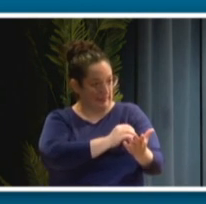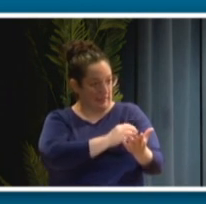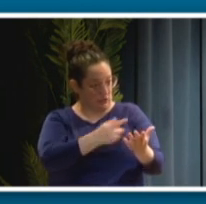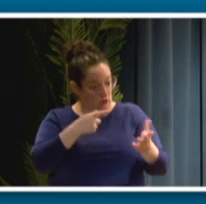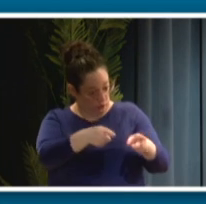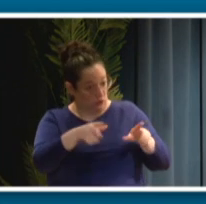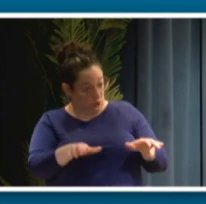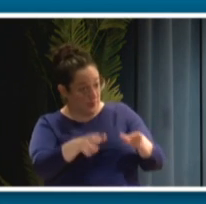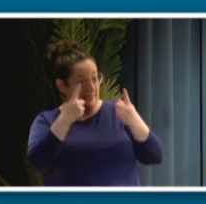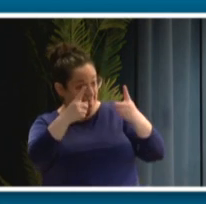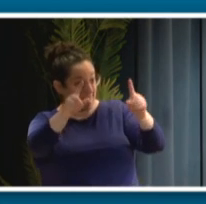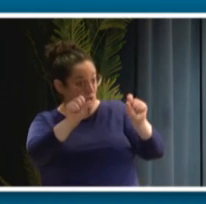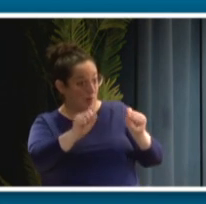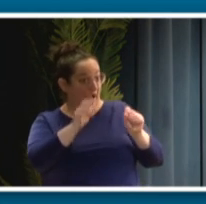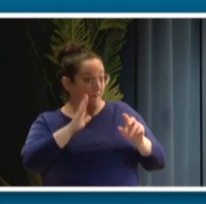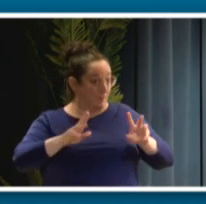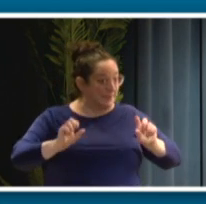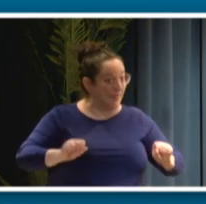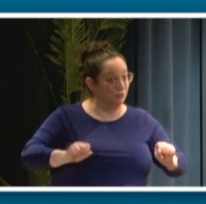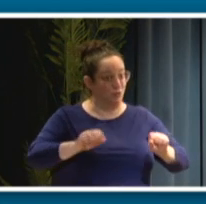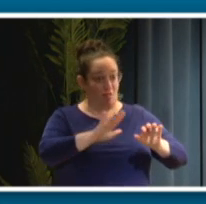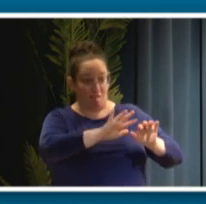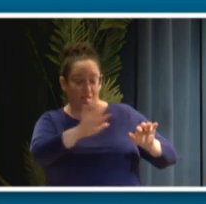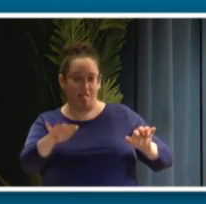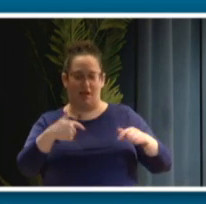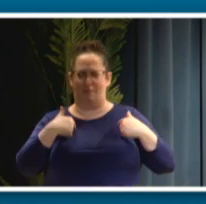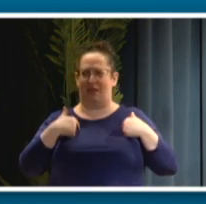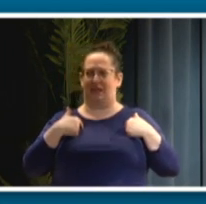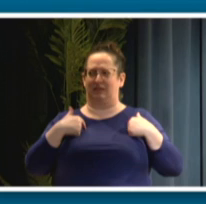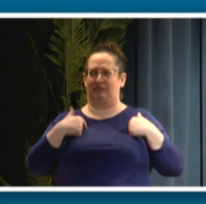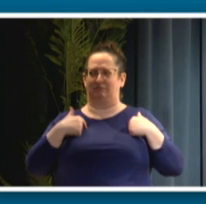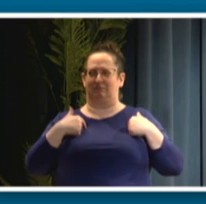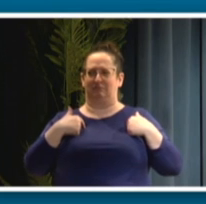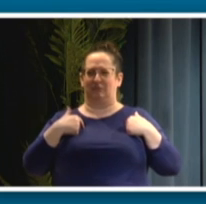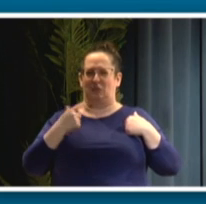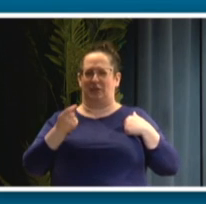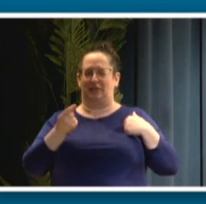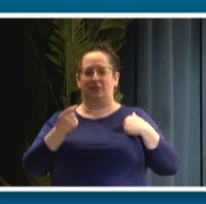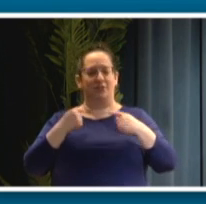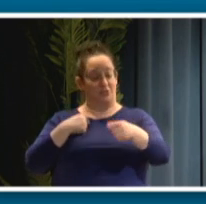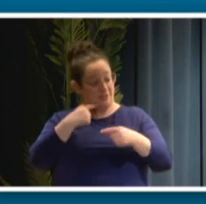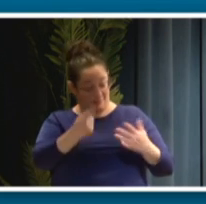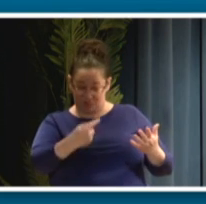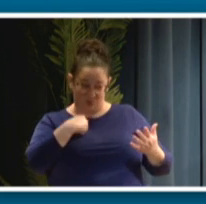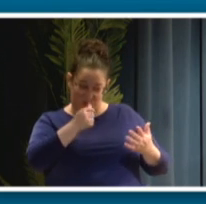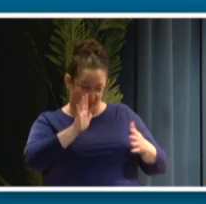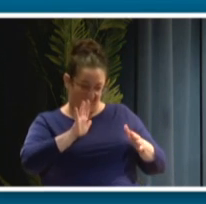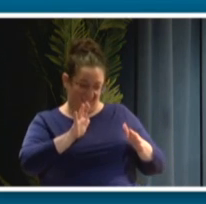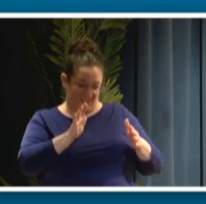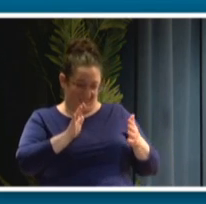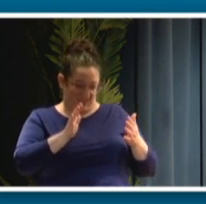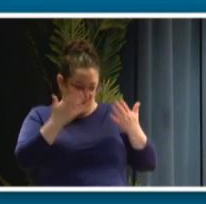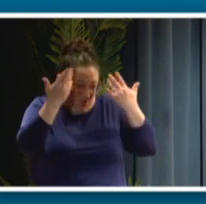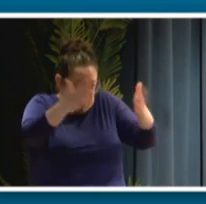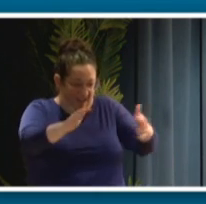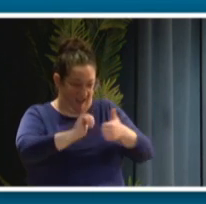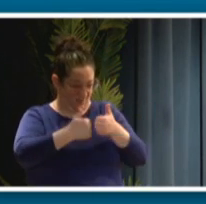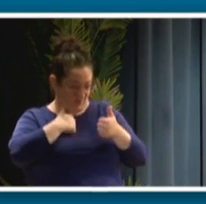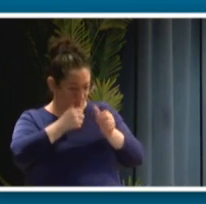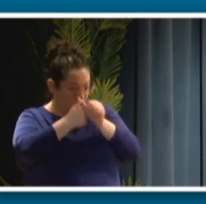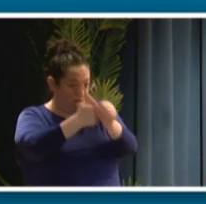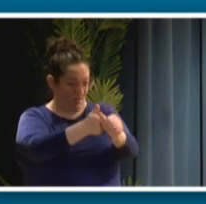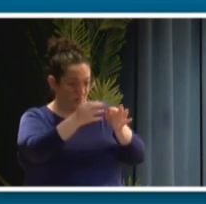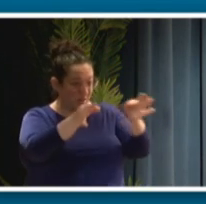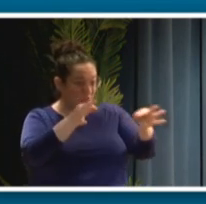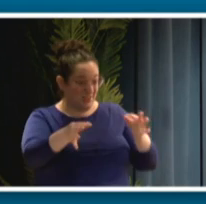she still wanted to cultivate that. Exactly. So she was giving me C's and being like, look, you don't know how to follow directions. Right? What does that say,